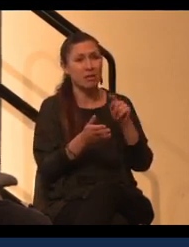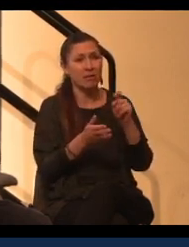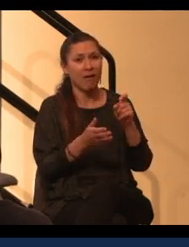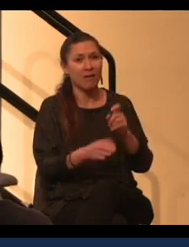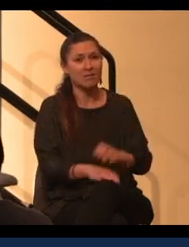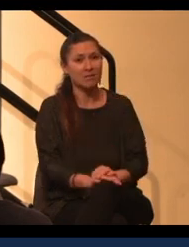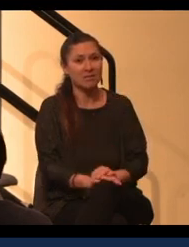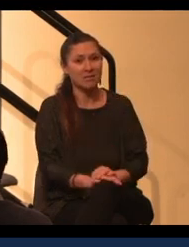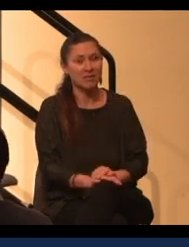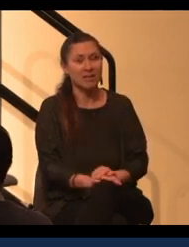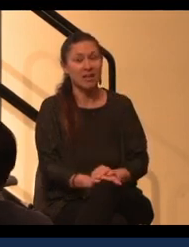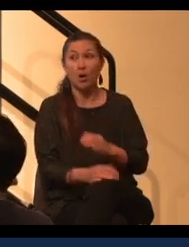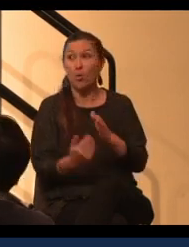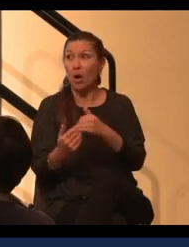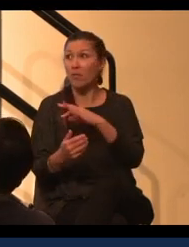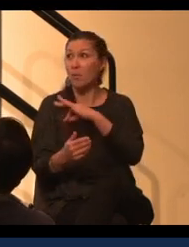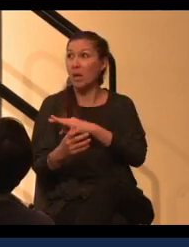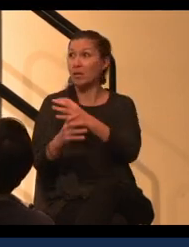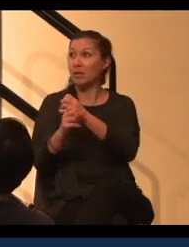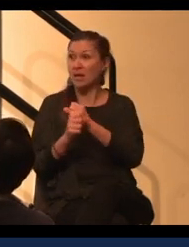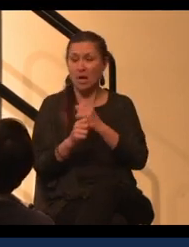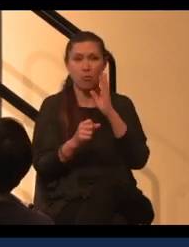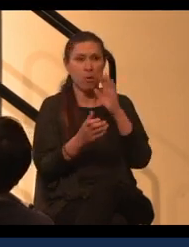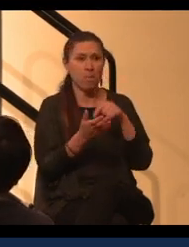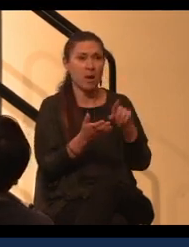back the benefits they receive and then some.